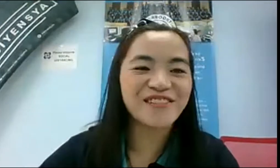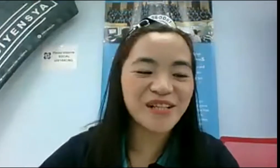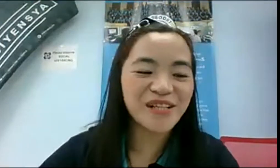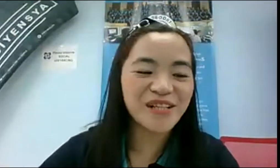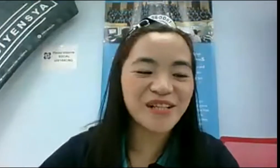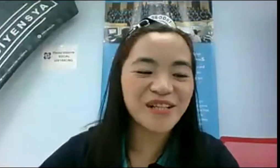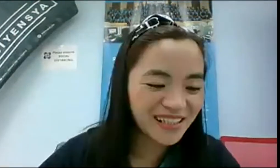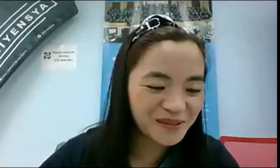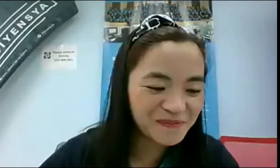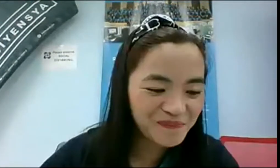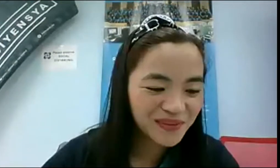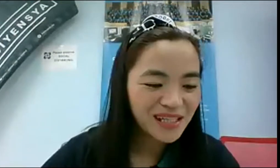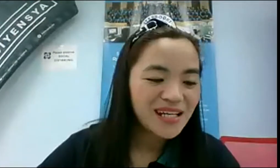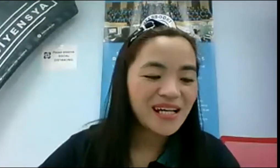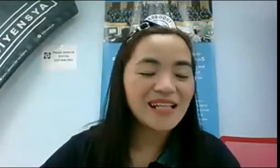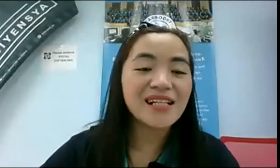From our